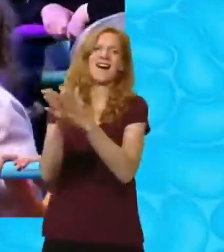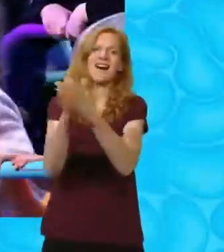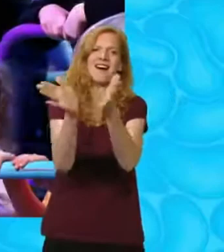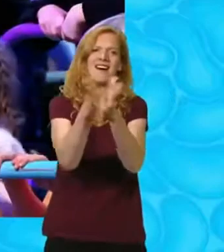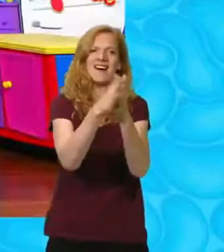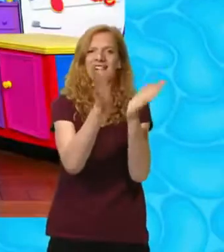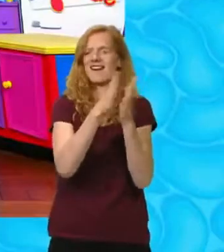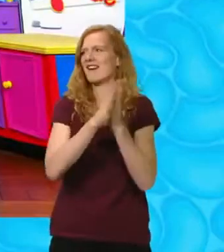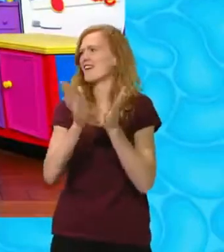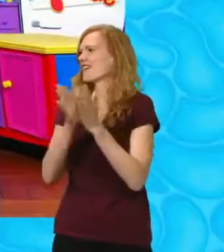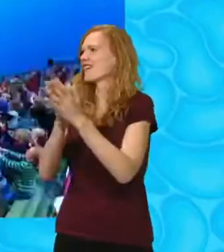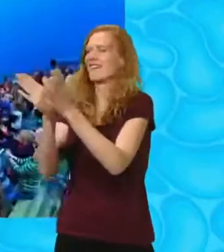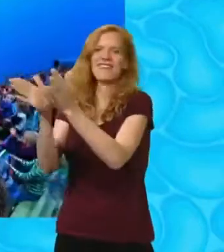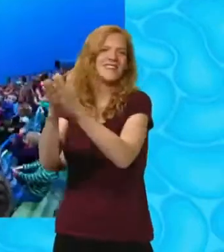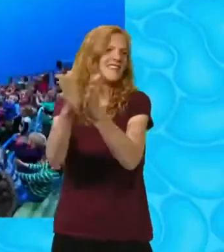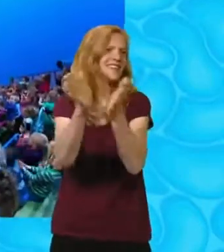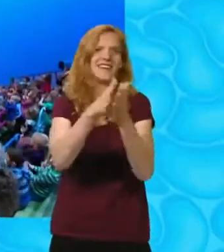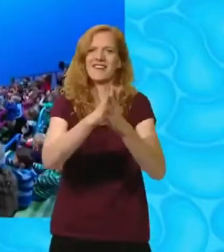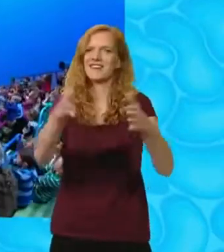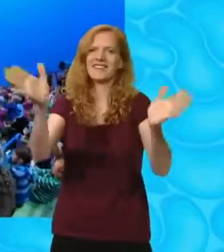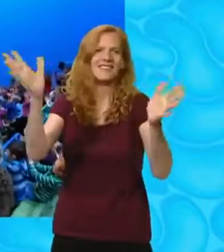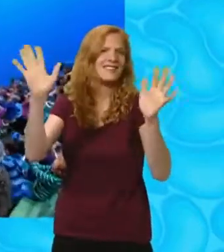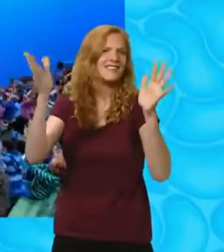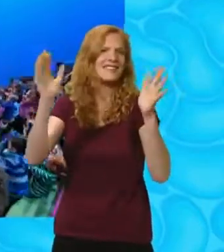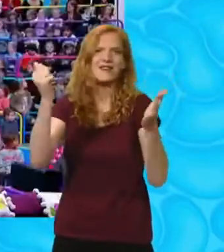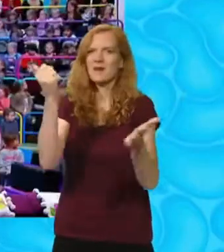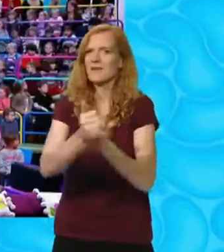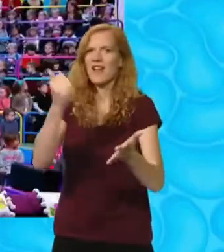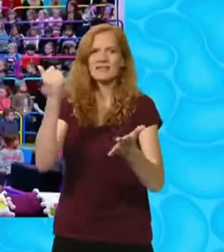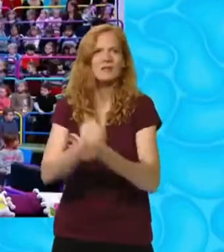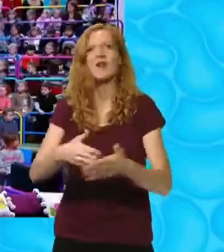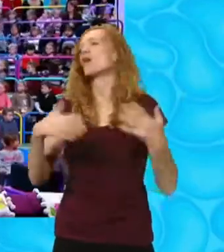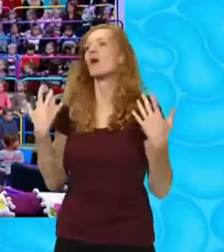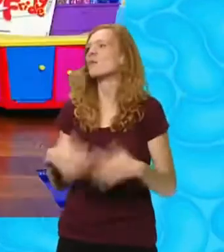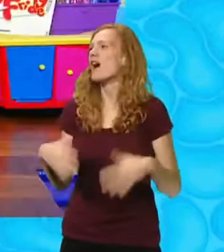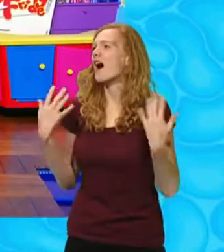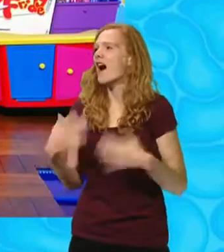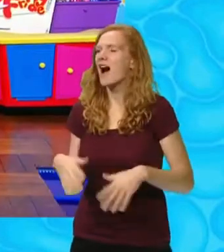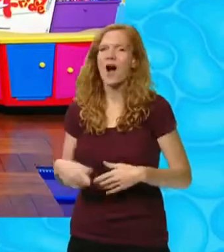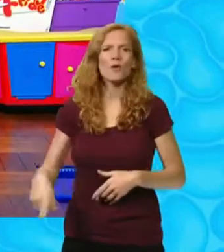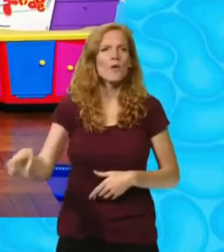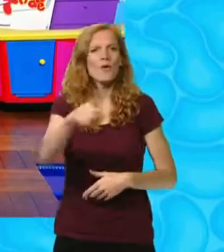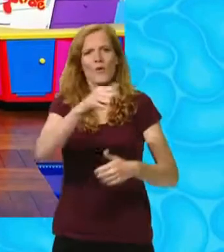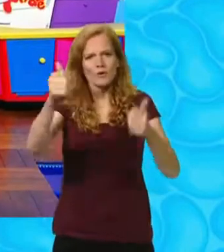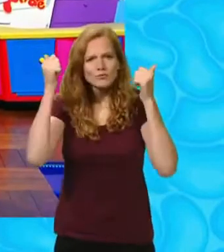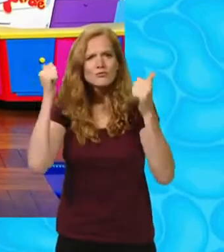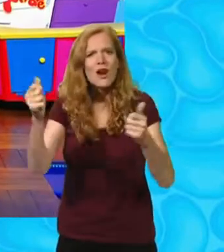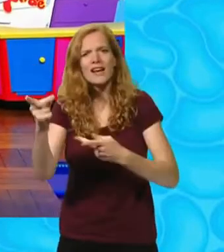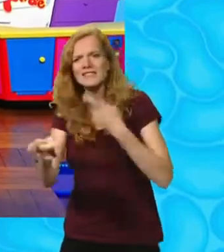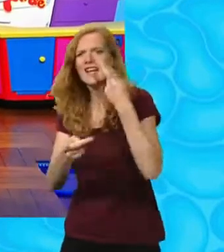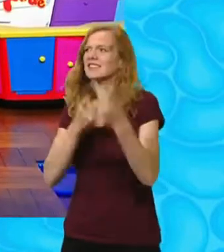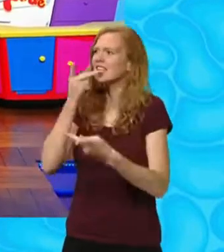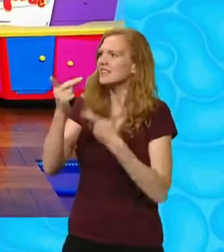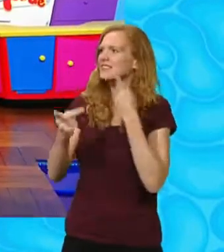dusting pal. A big cheer. Very good, very good. I can't believe you. Look, you're brilliant singers, aren't they, Robert? Oh,